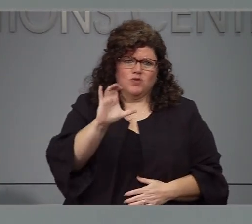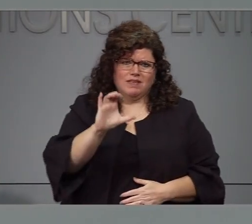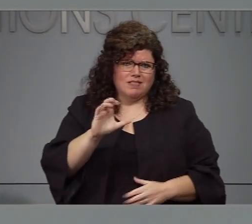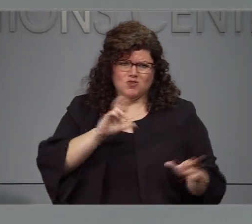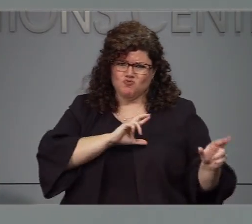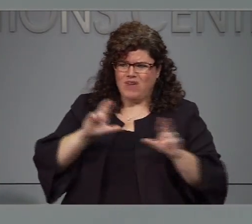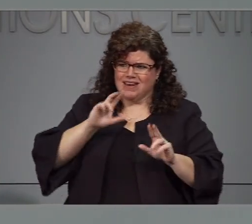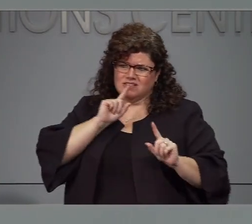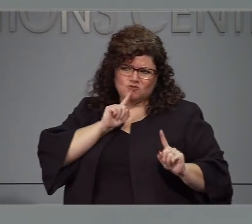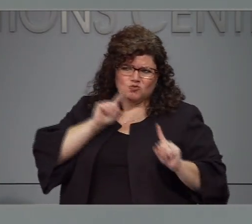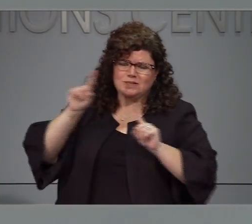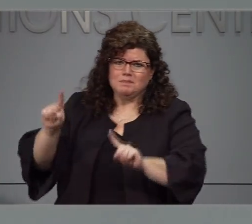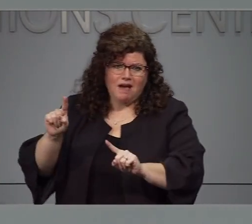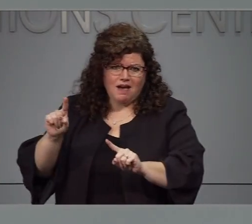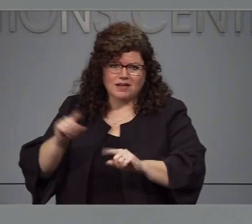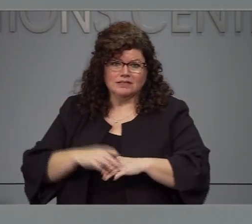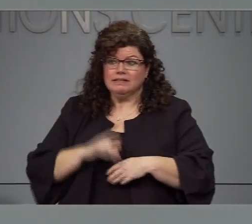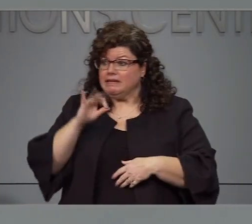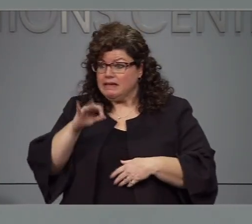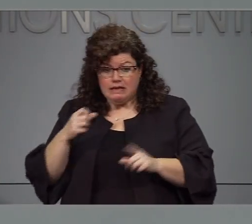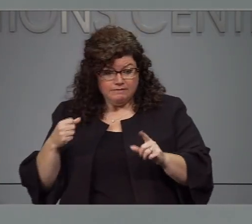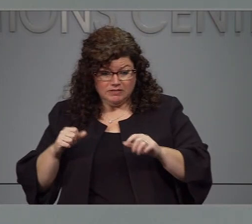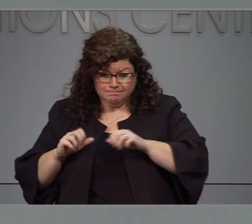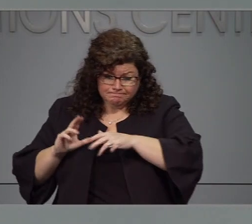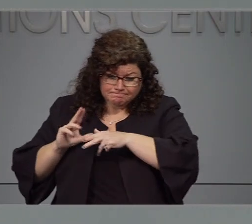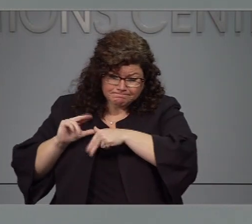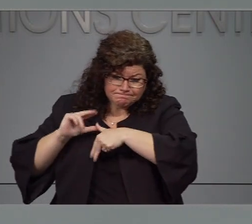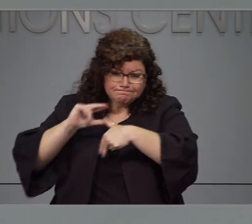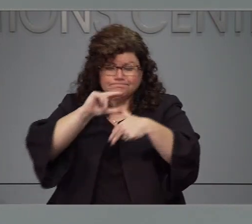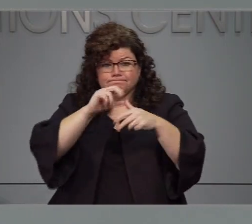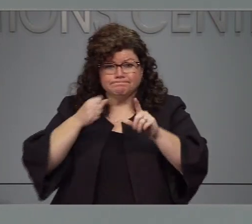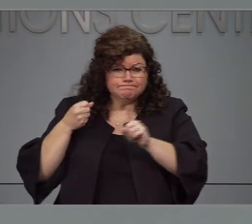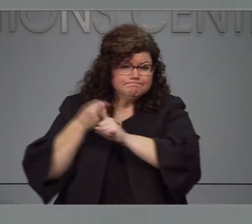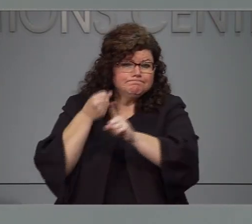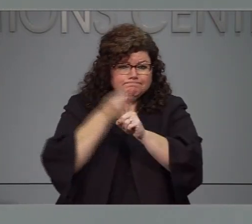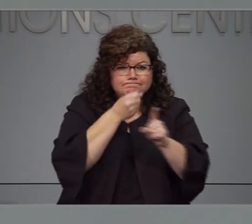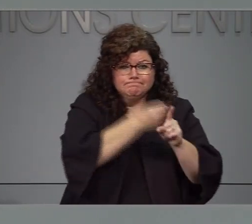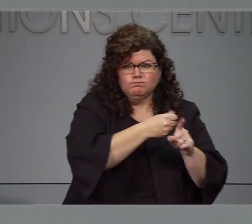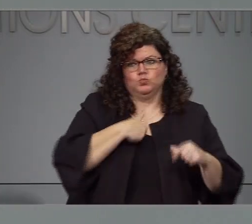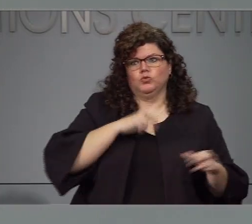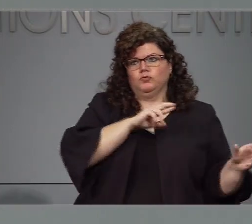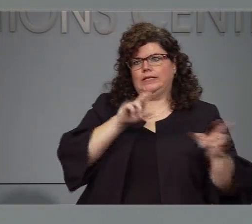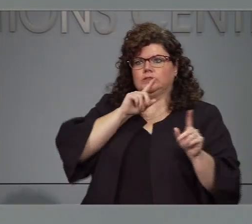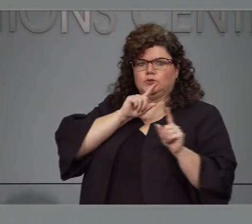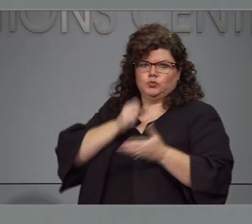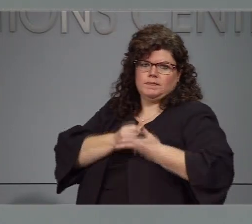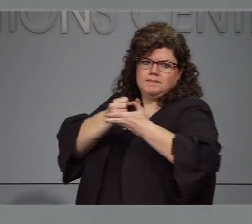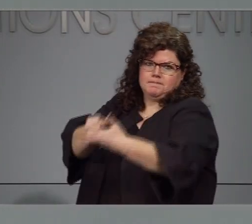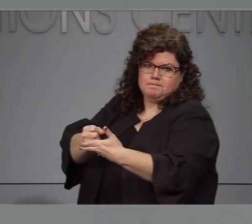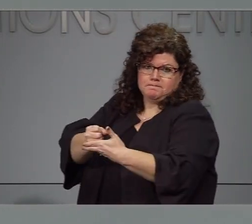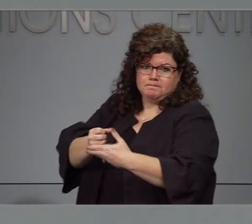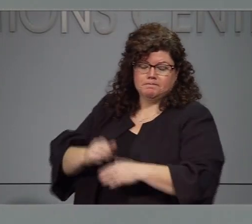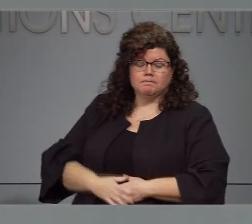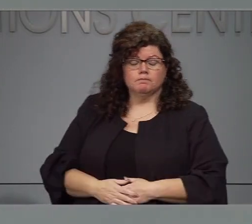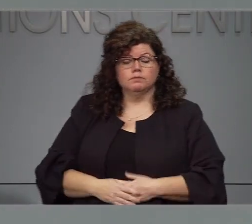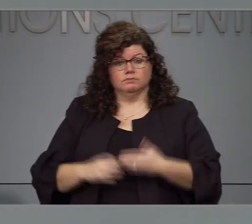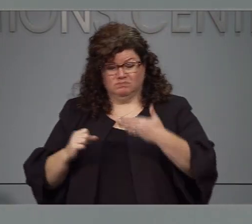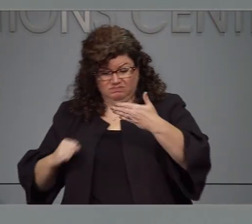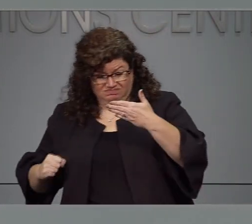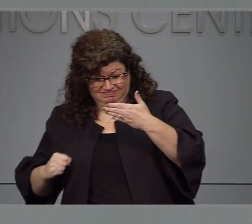notice to impacted areas affected by the storm. As the storm makes landfall,